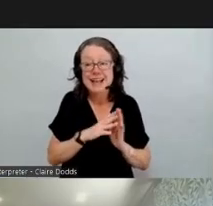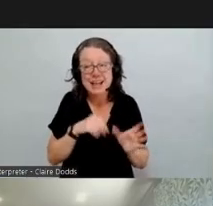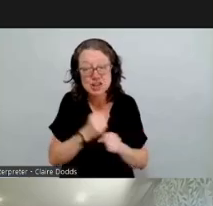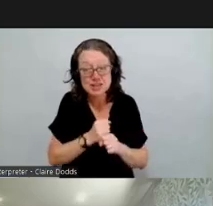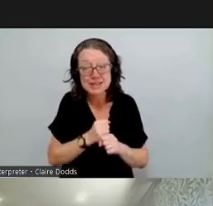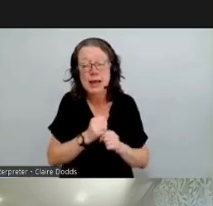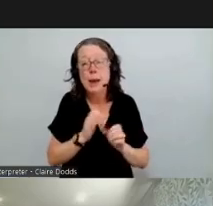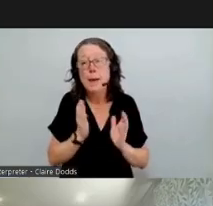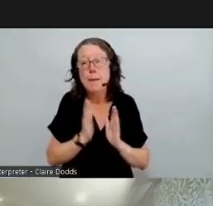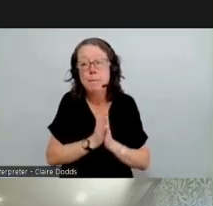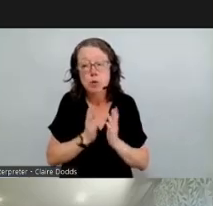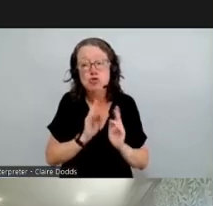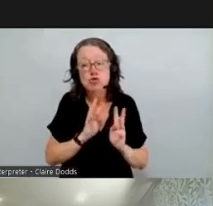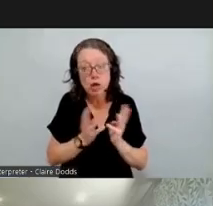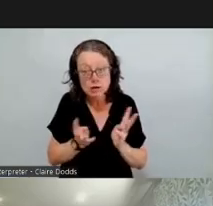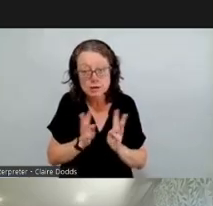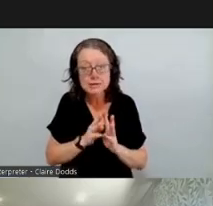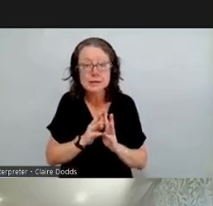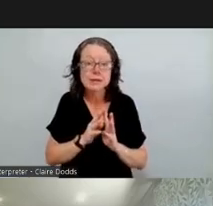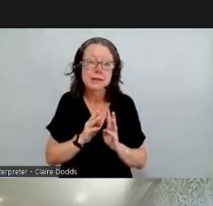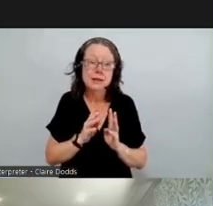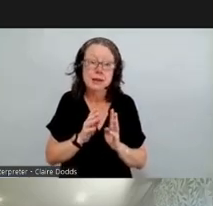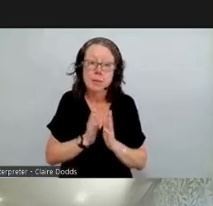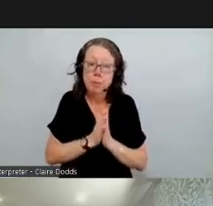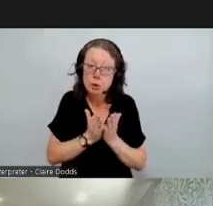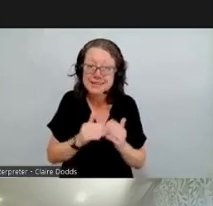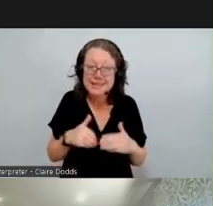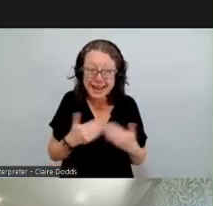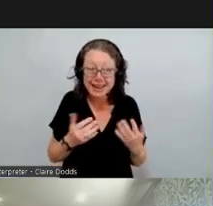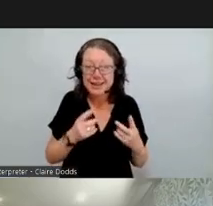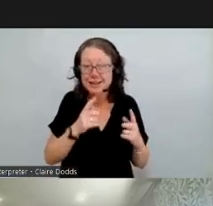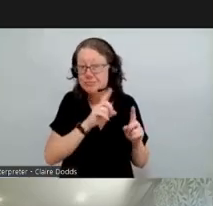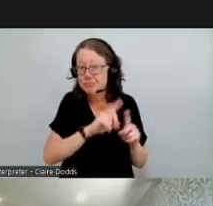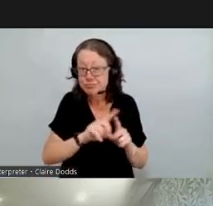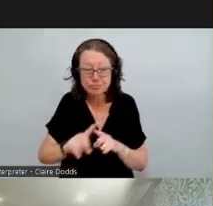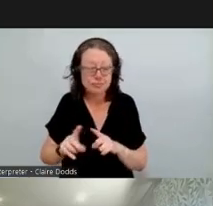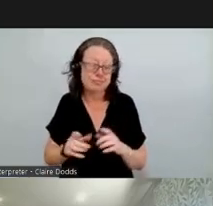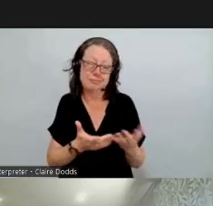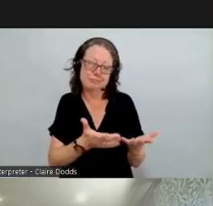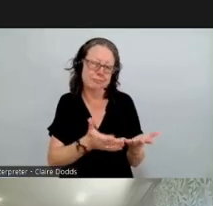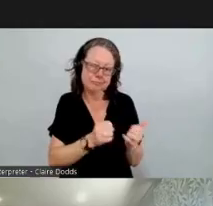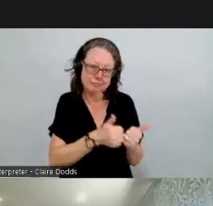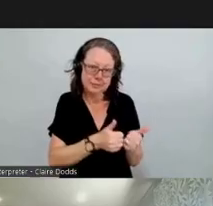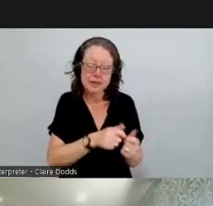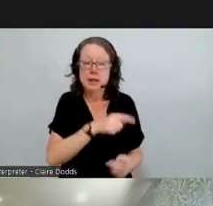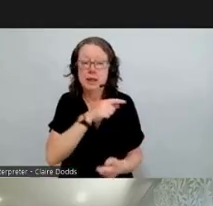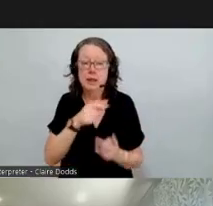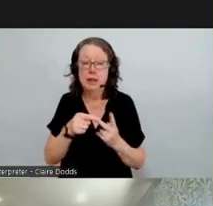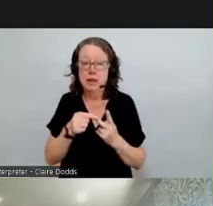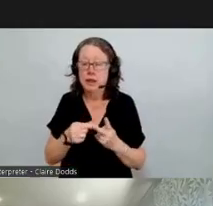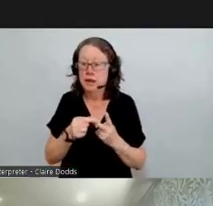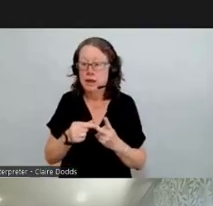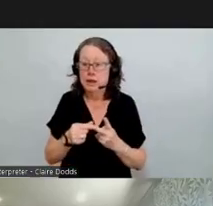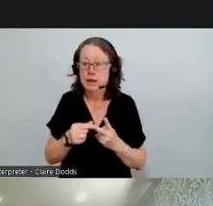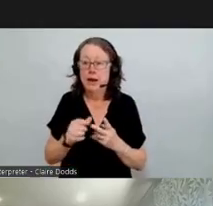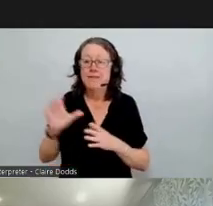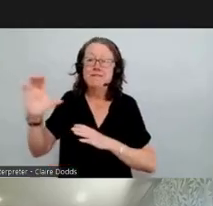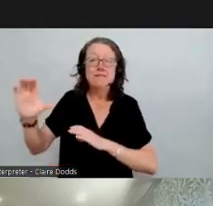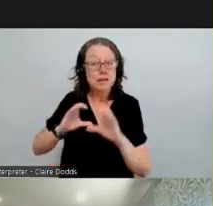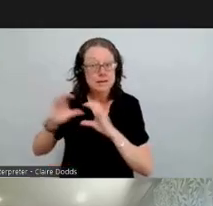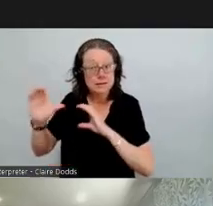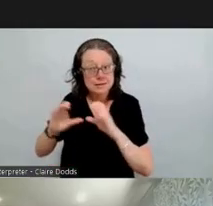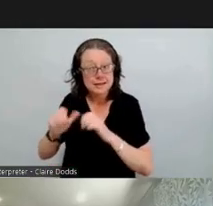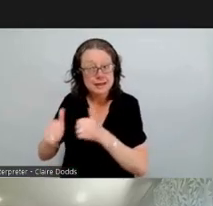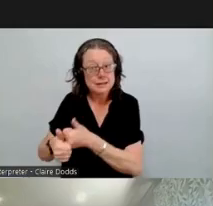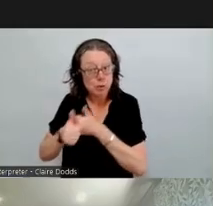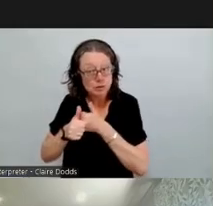Book Day and school readers and a range of brilliant organisations working in this space. We're also supported by some of our funders and